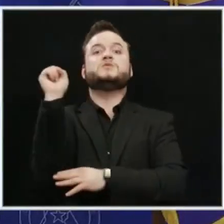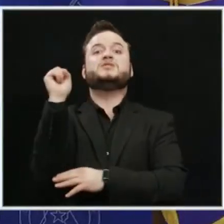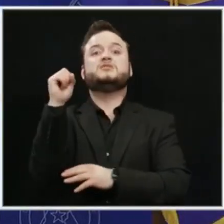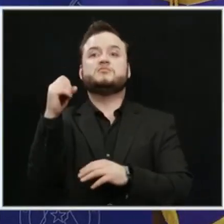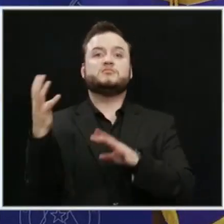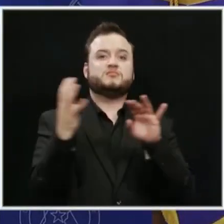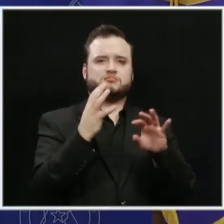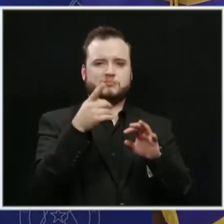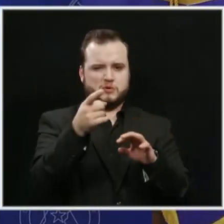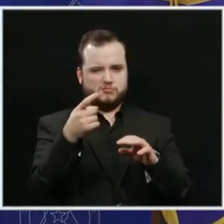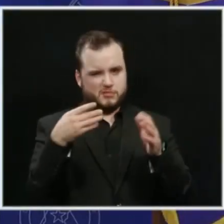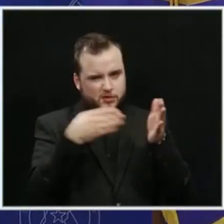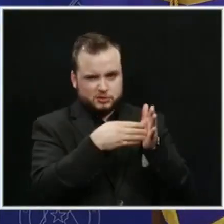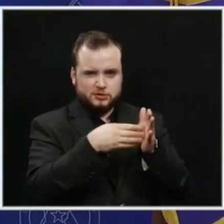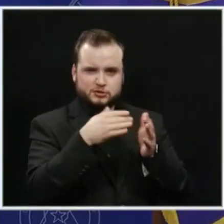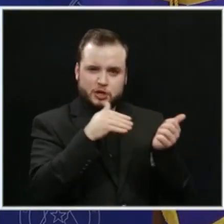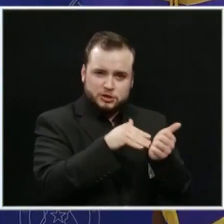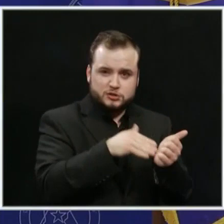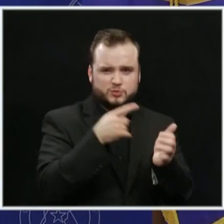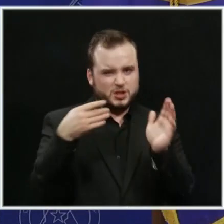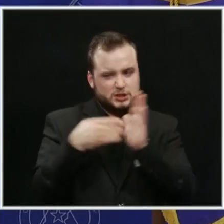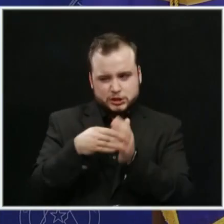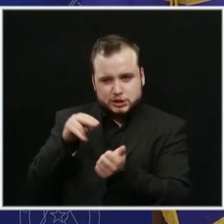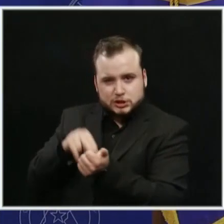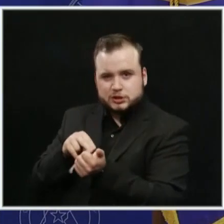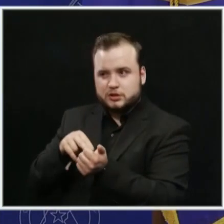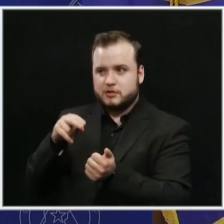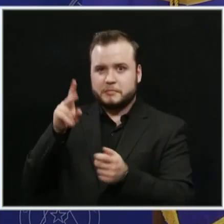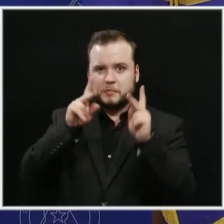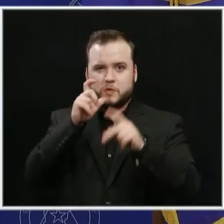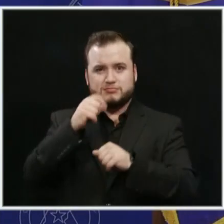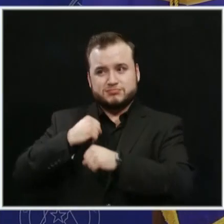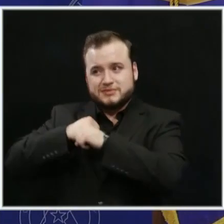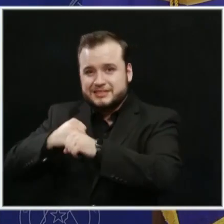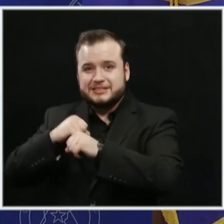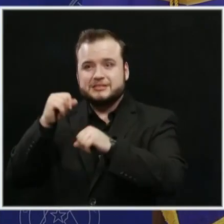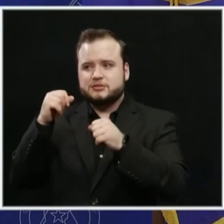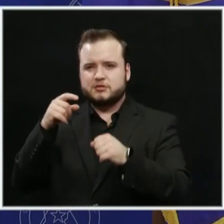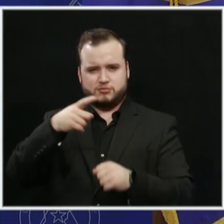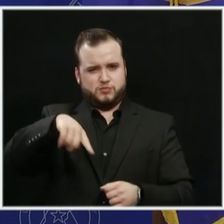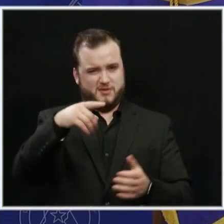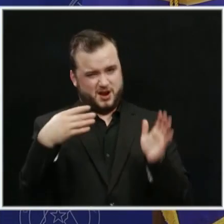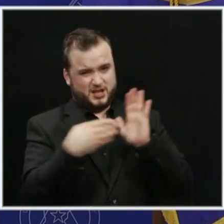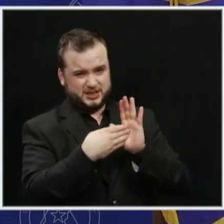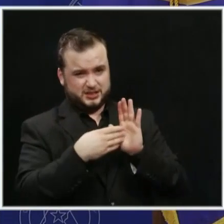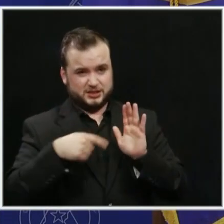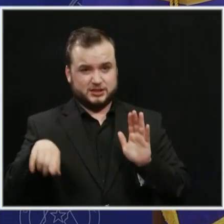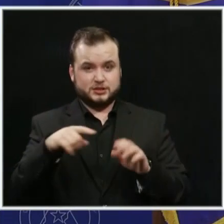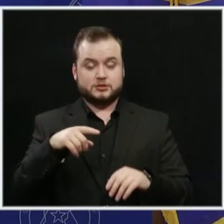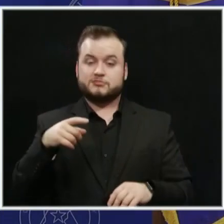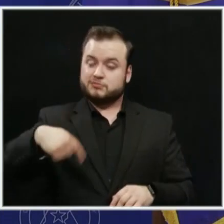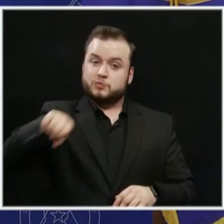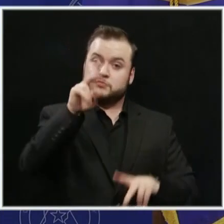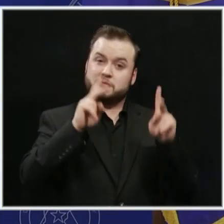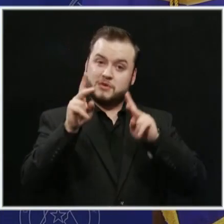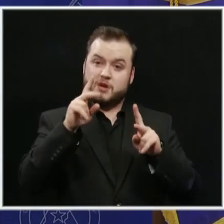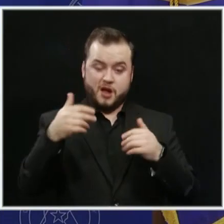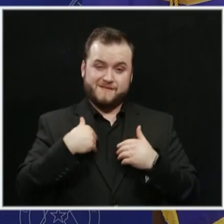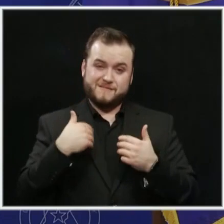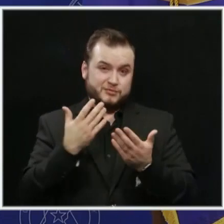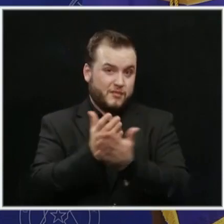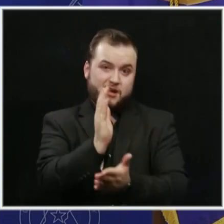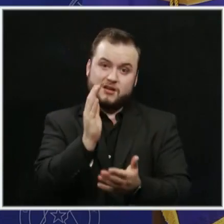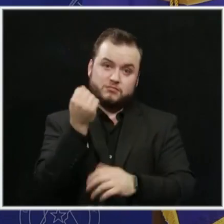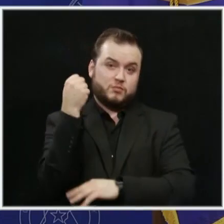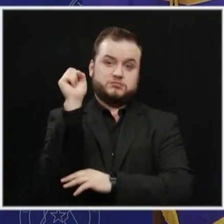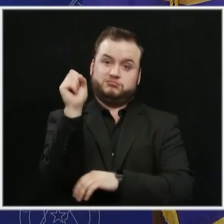protect those protesters' rights to protest me every single day that they need to. But I think if the idea, I'm not going to read in